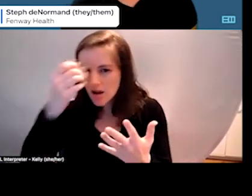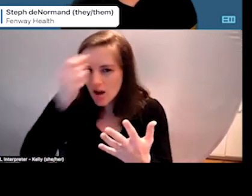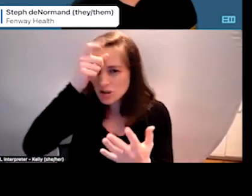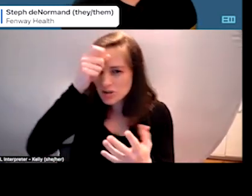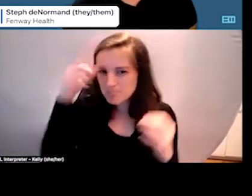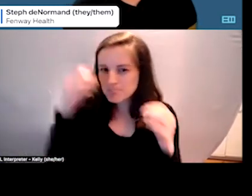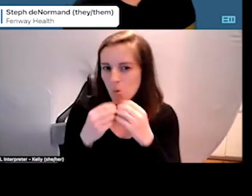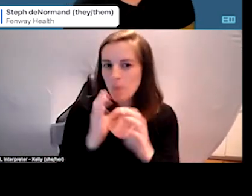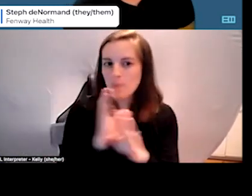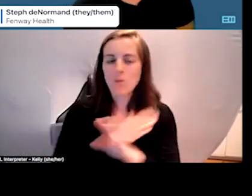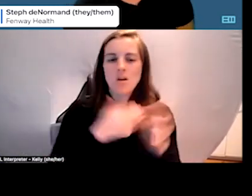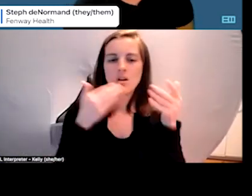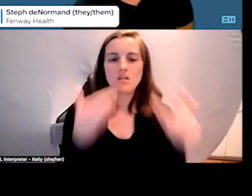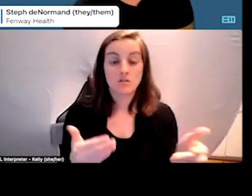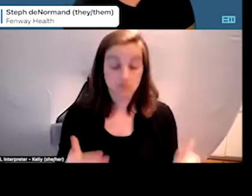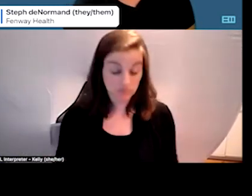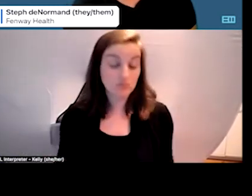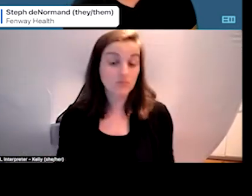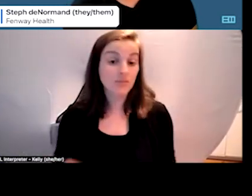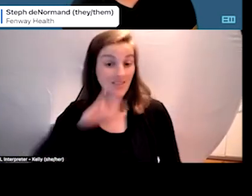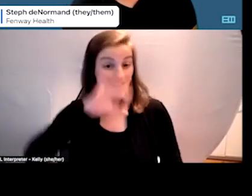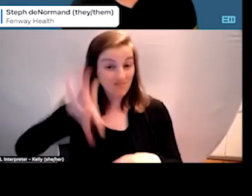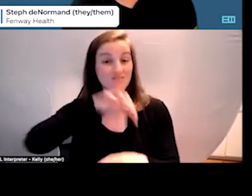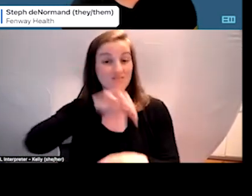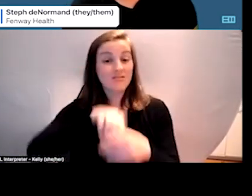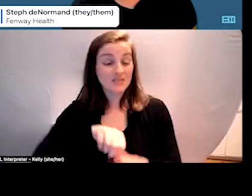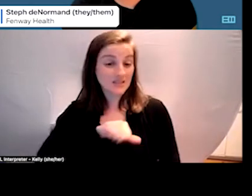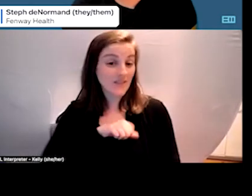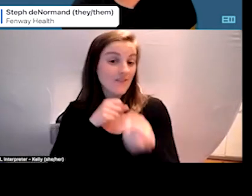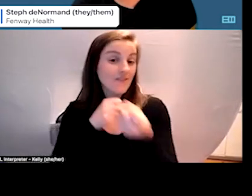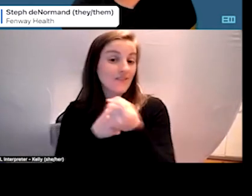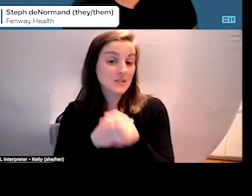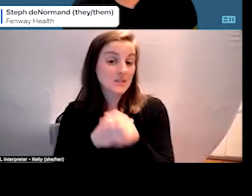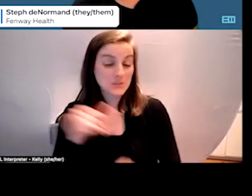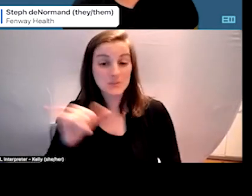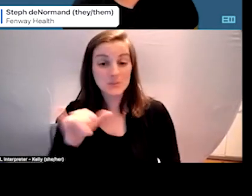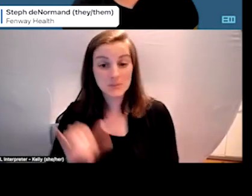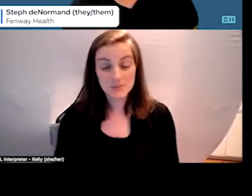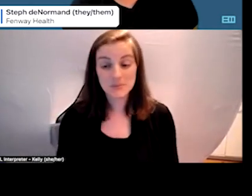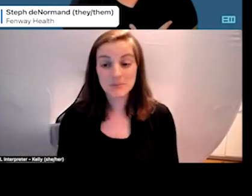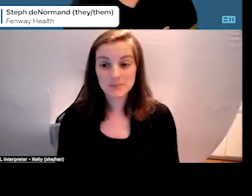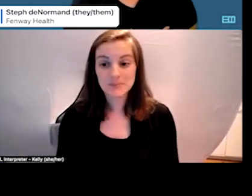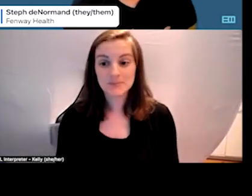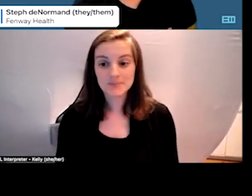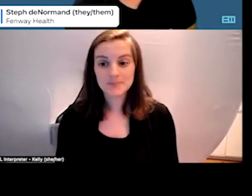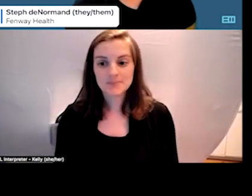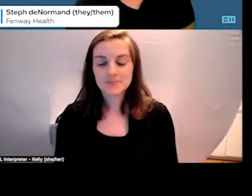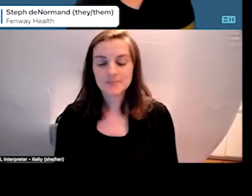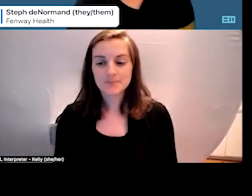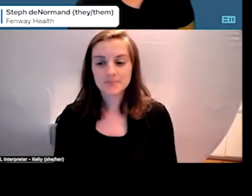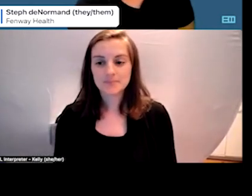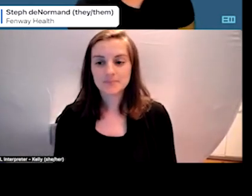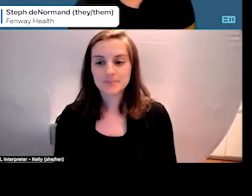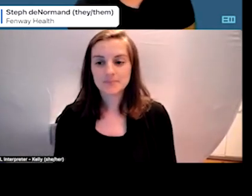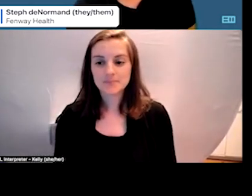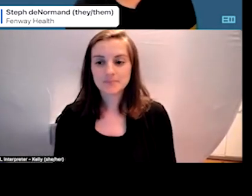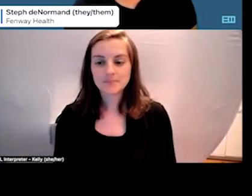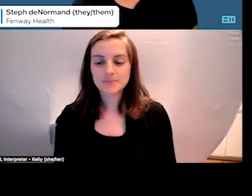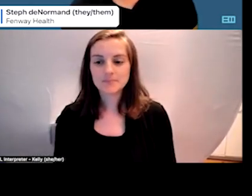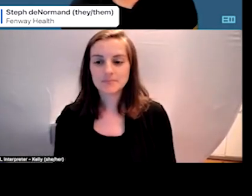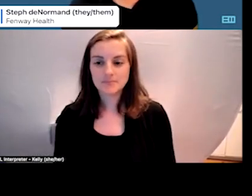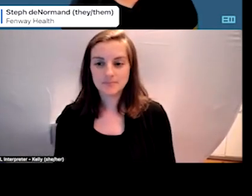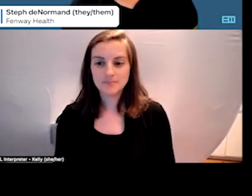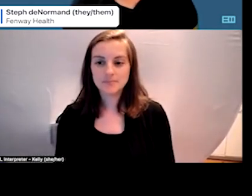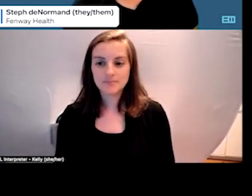steps. All of those are aspects of self-advocacy and are also all things that I know at least my patient advocate